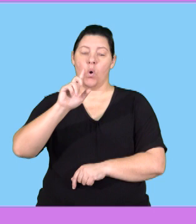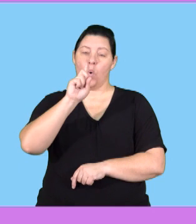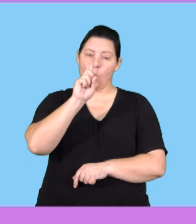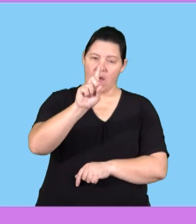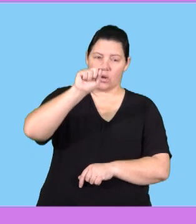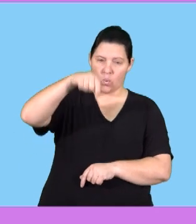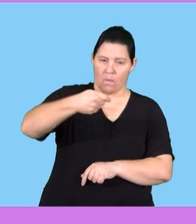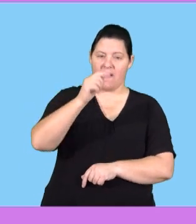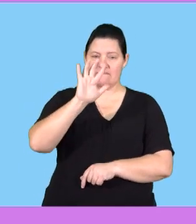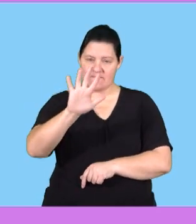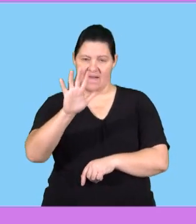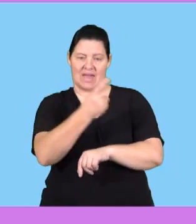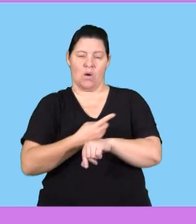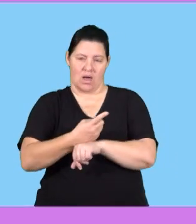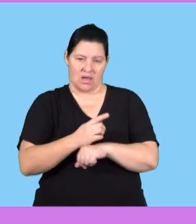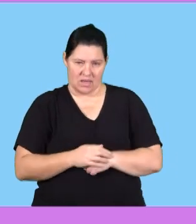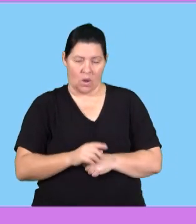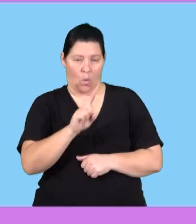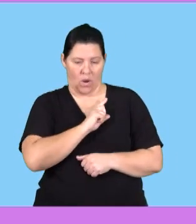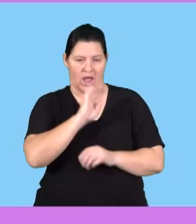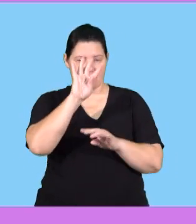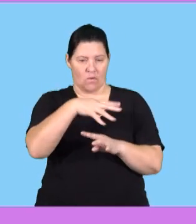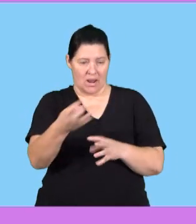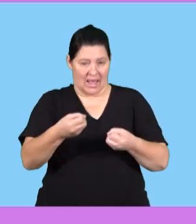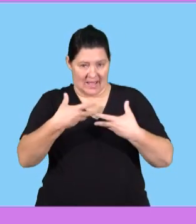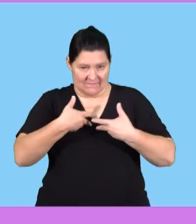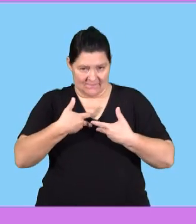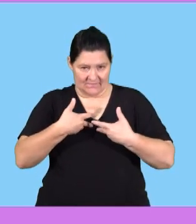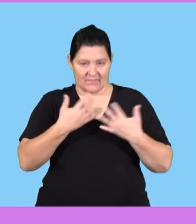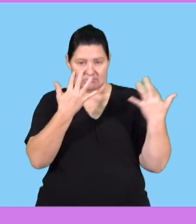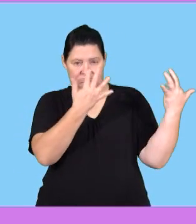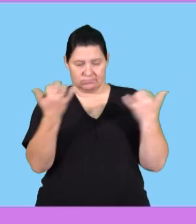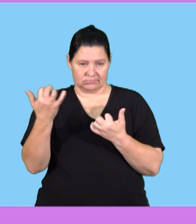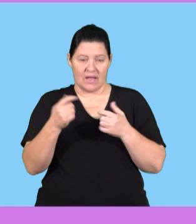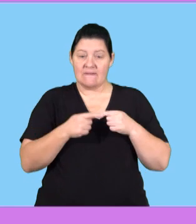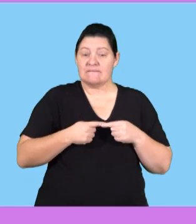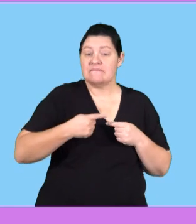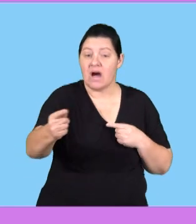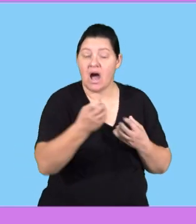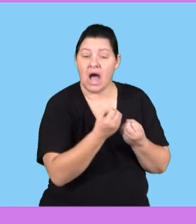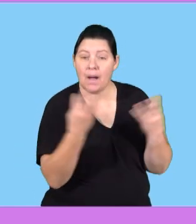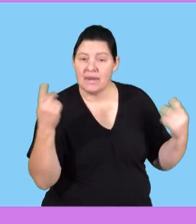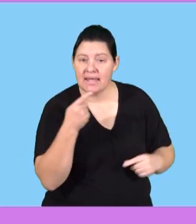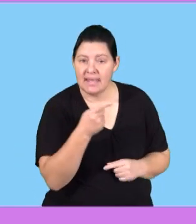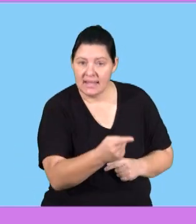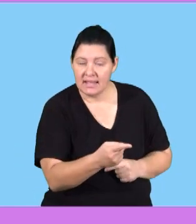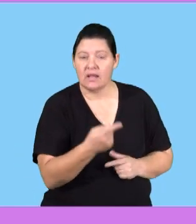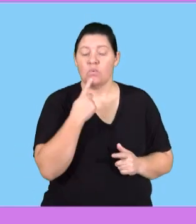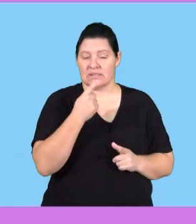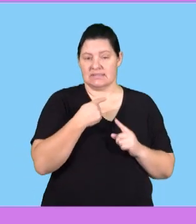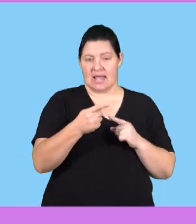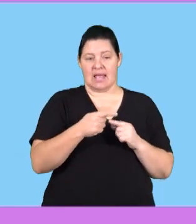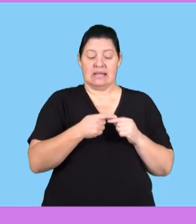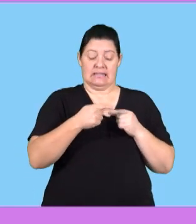1.5 hours. Then because we are given the formula to calculate the distance, we will then